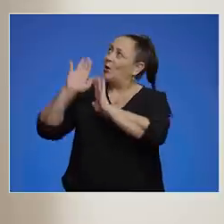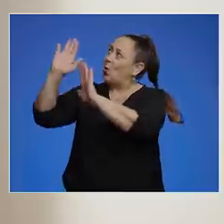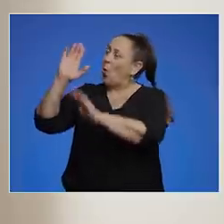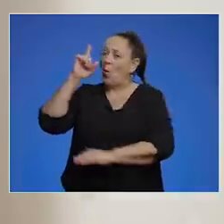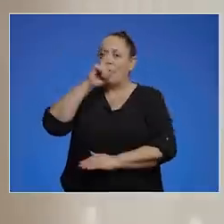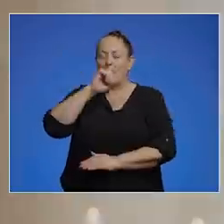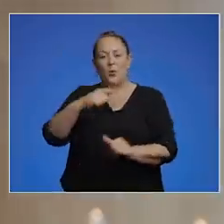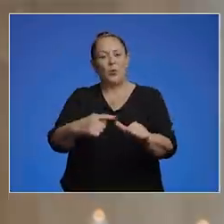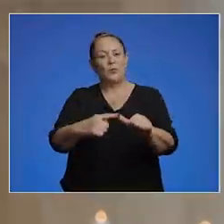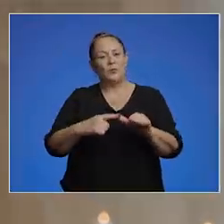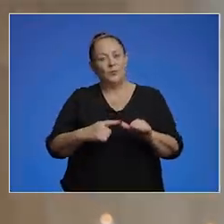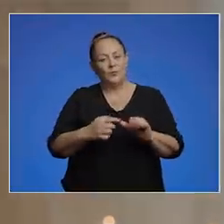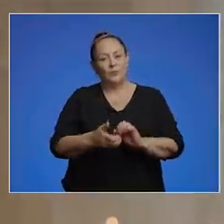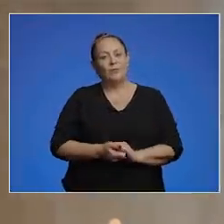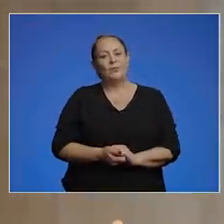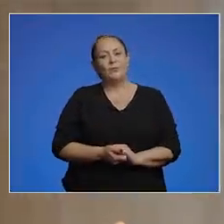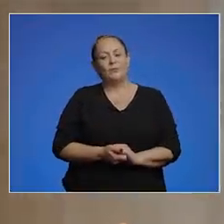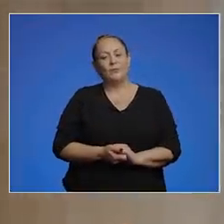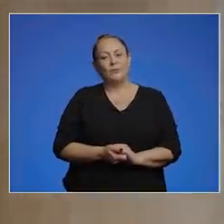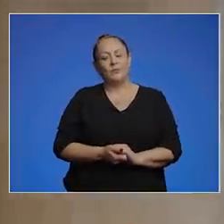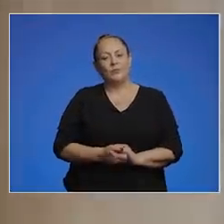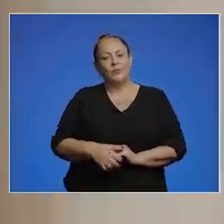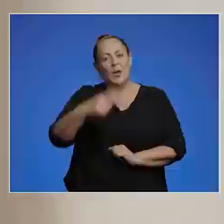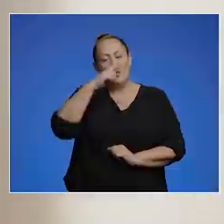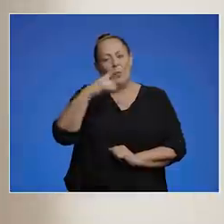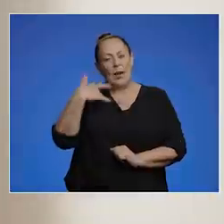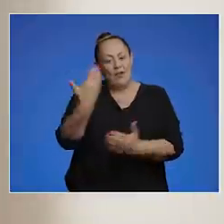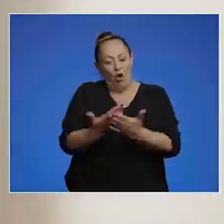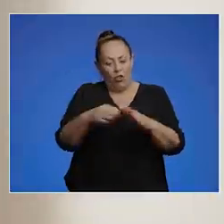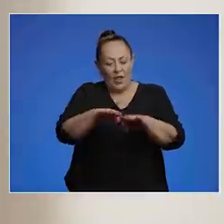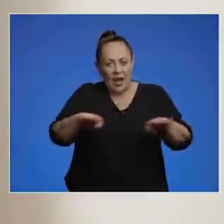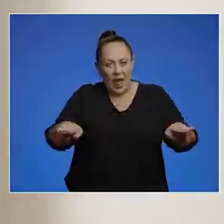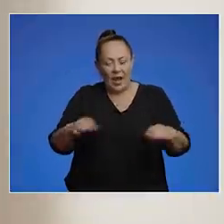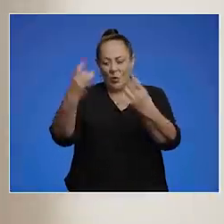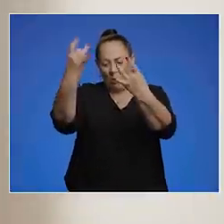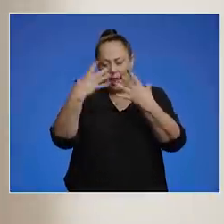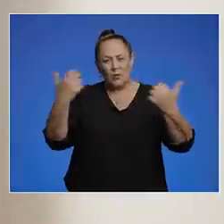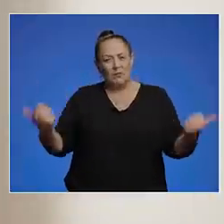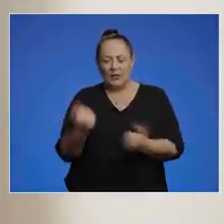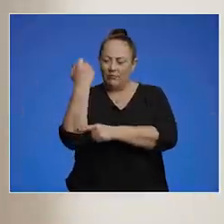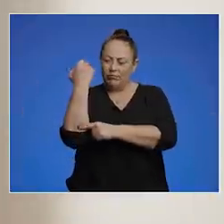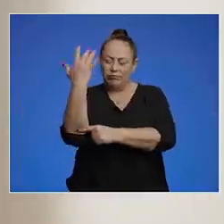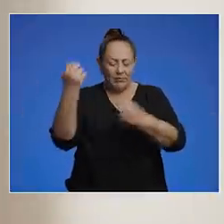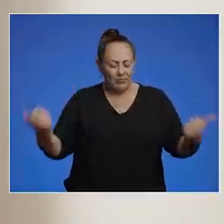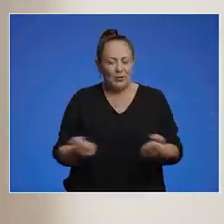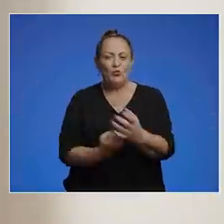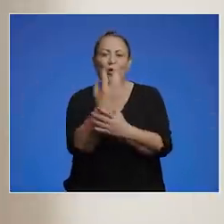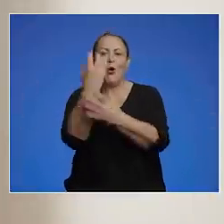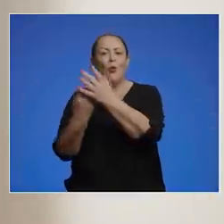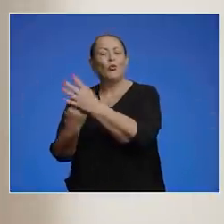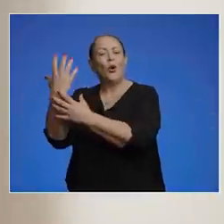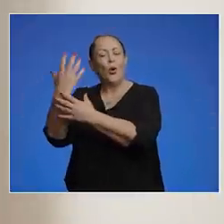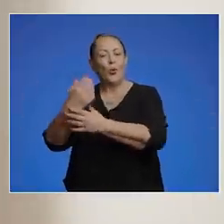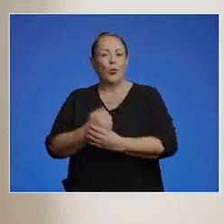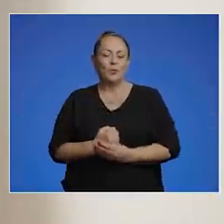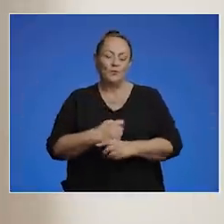We are your people. Lord, hear our prayer. That those who live on the land will be blessed with healthy stock and abundant